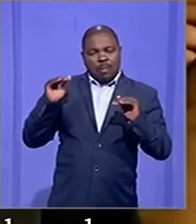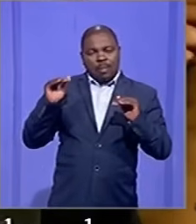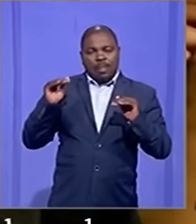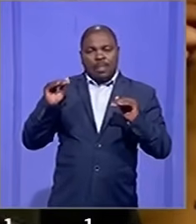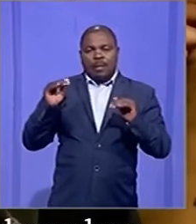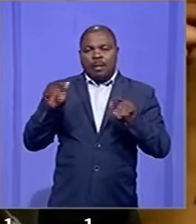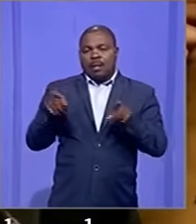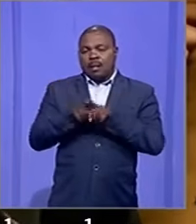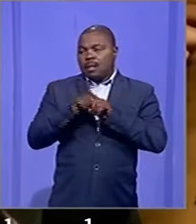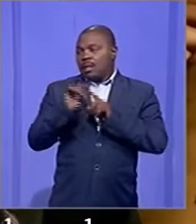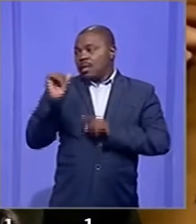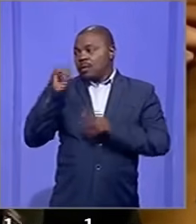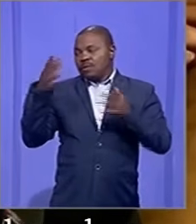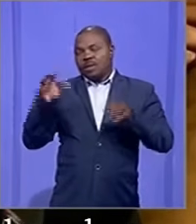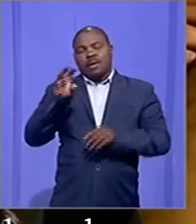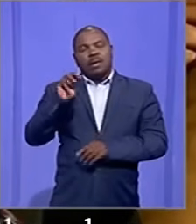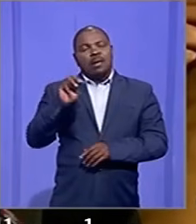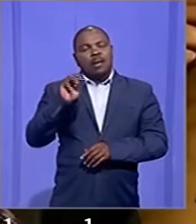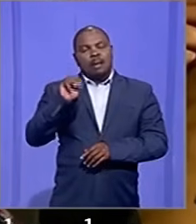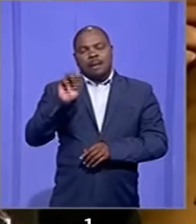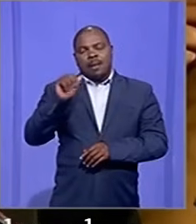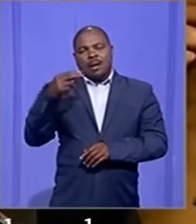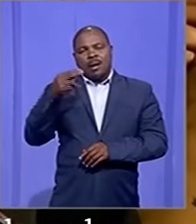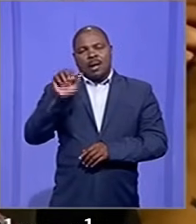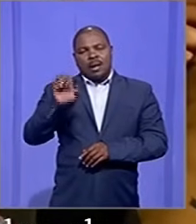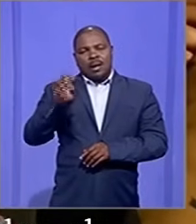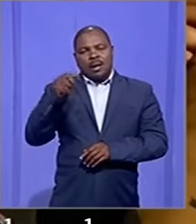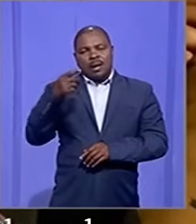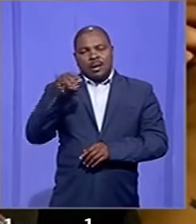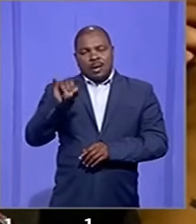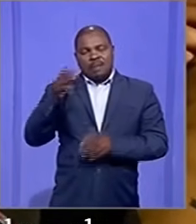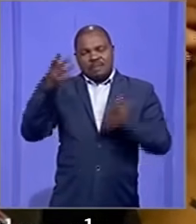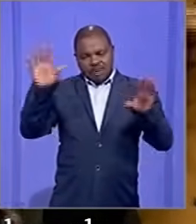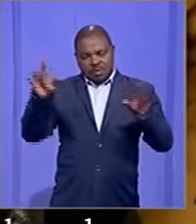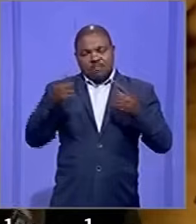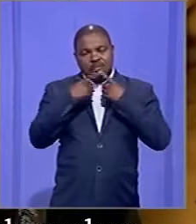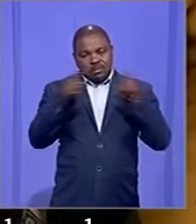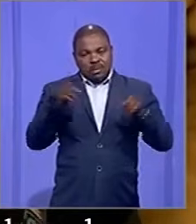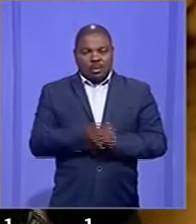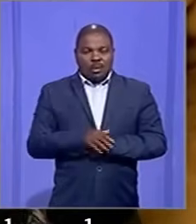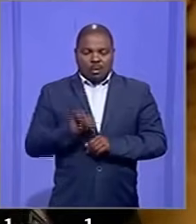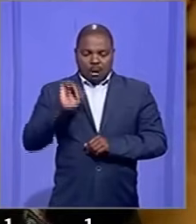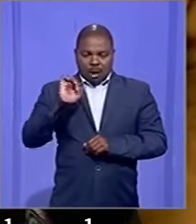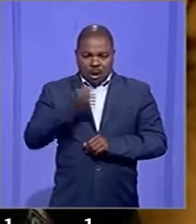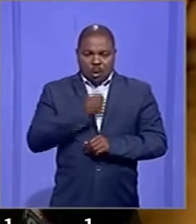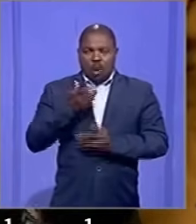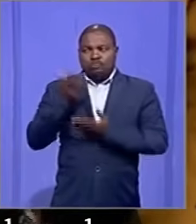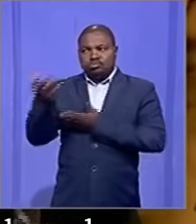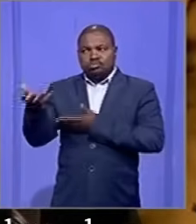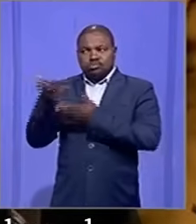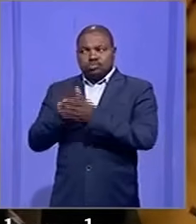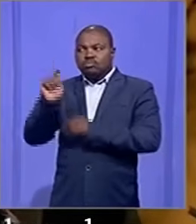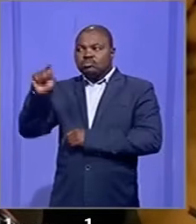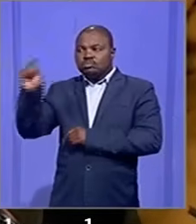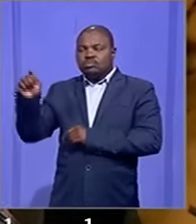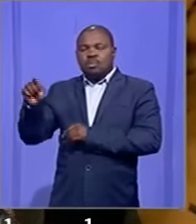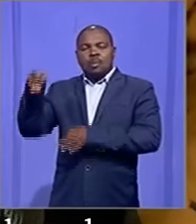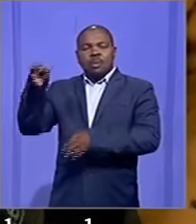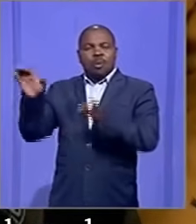Yesterday, Mahlengi will have given you a report that says the flavor of our engagement with political